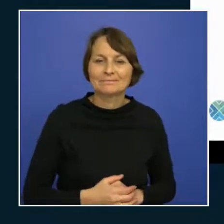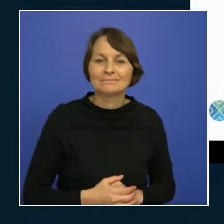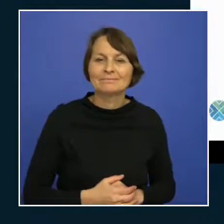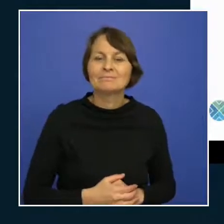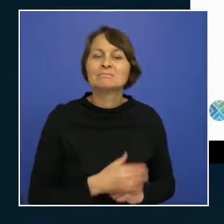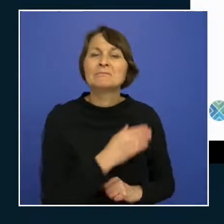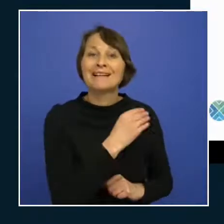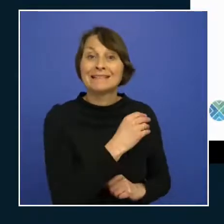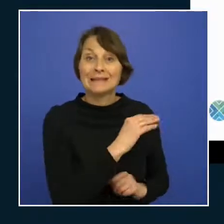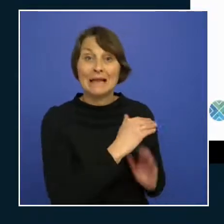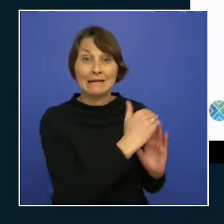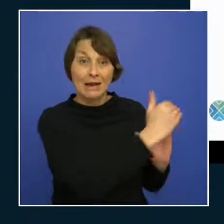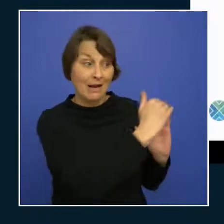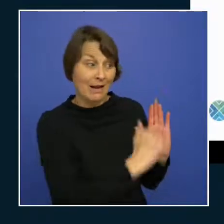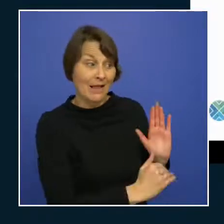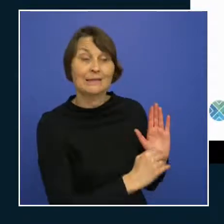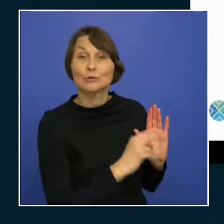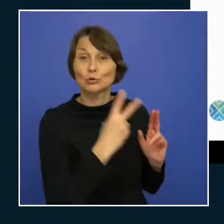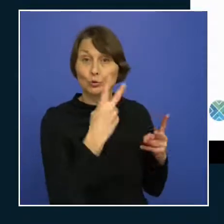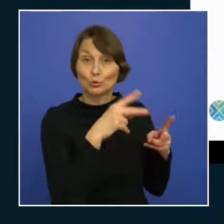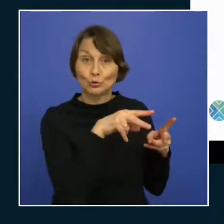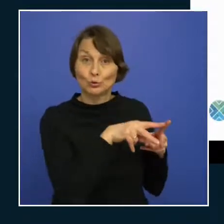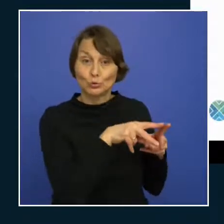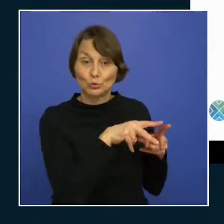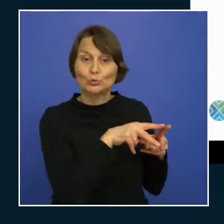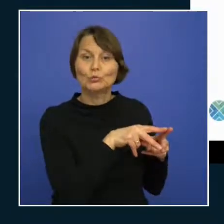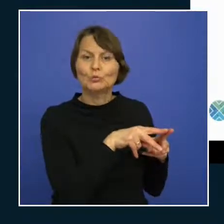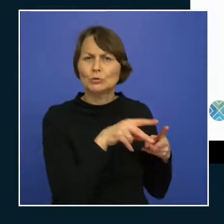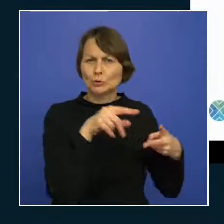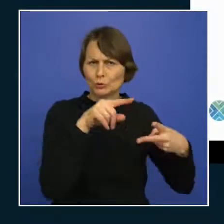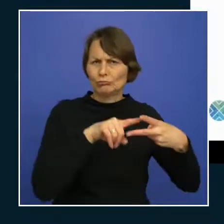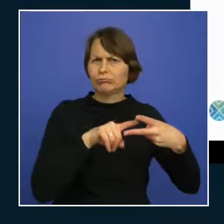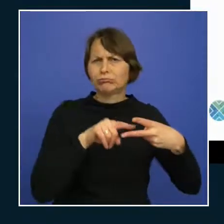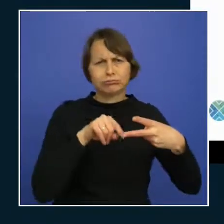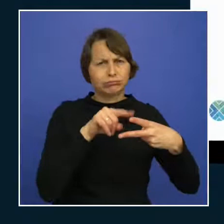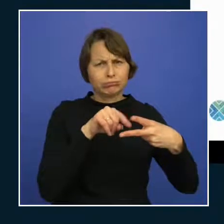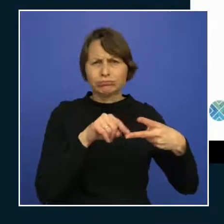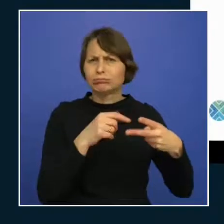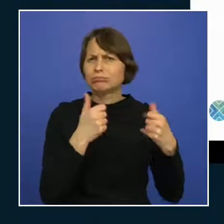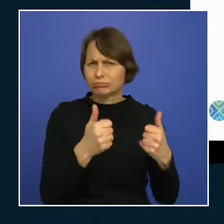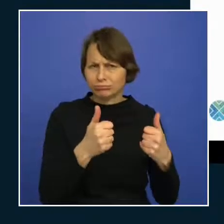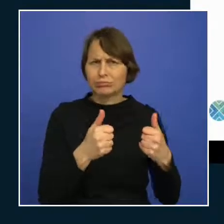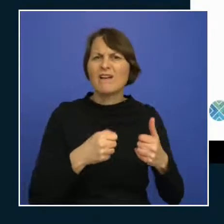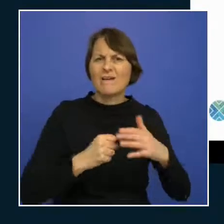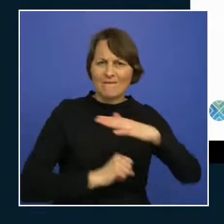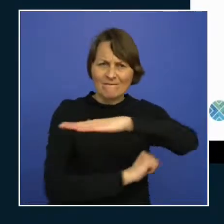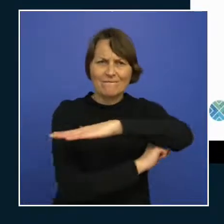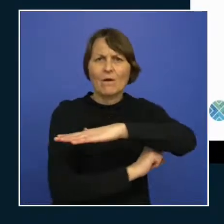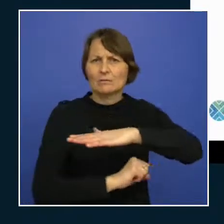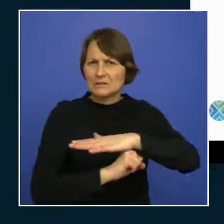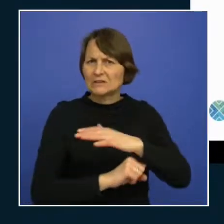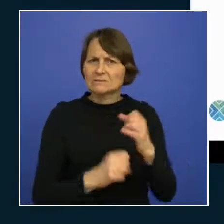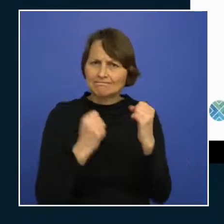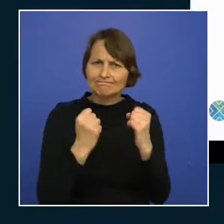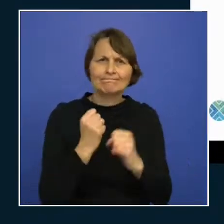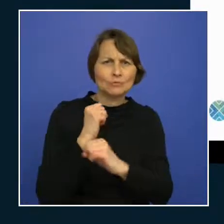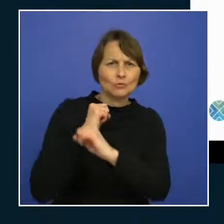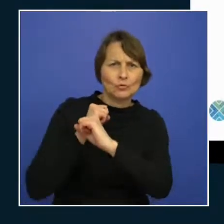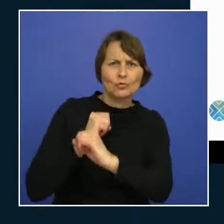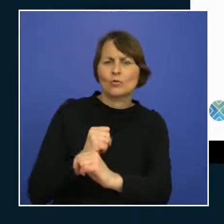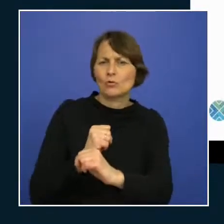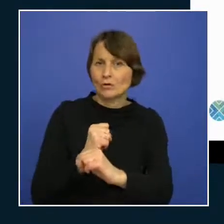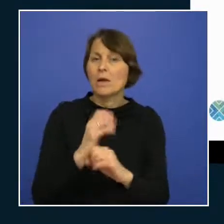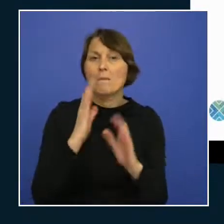access policies because I believe that these are like foundational security features you always want to or should